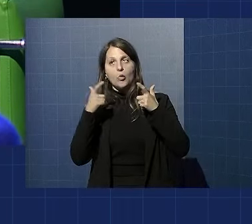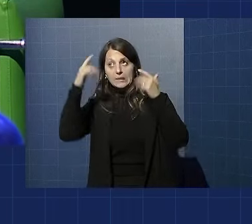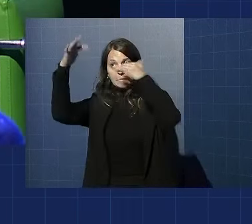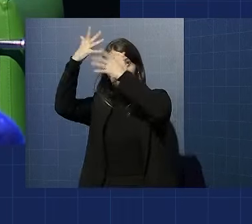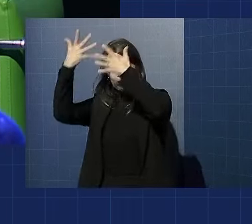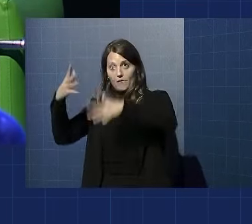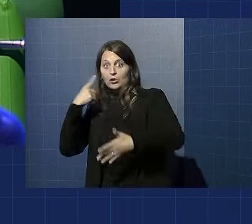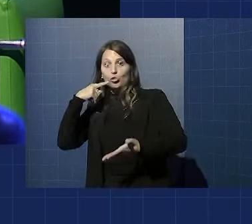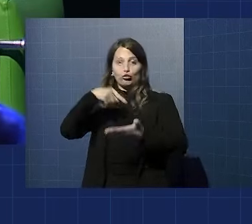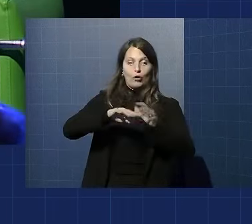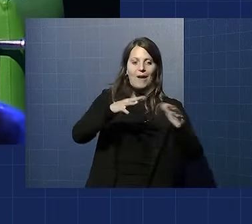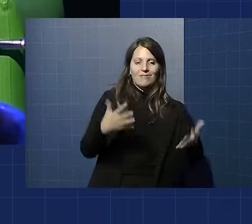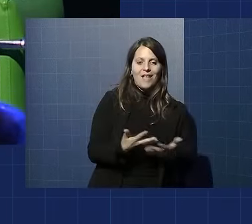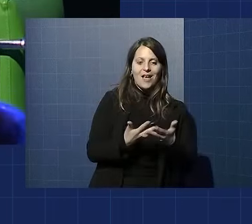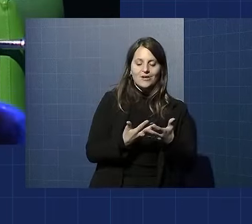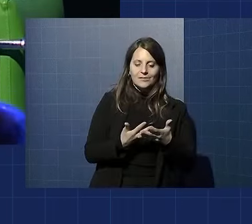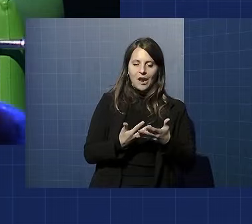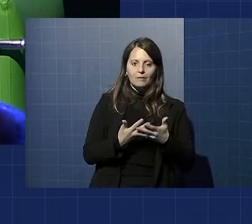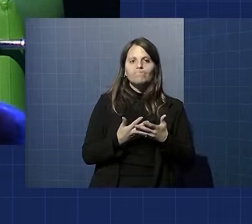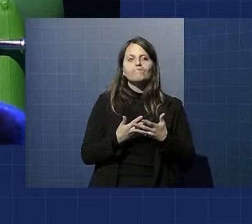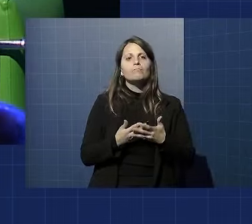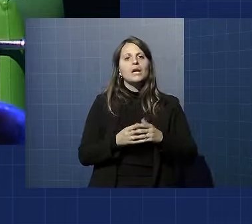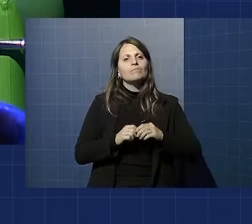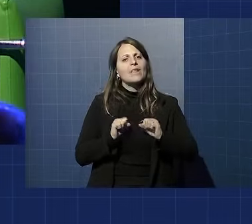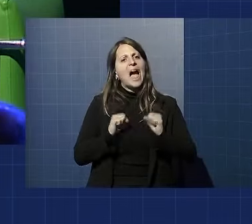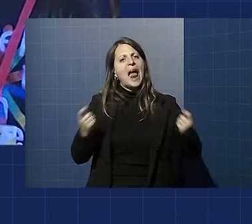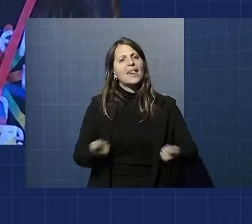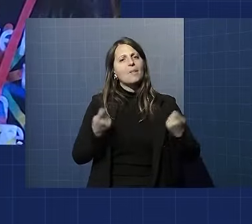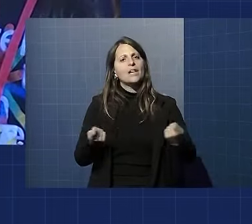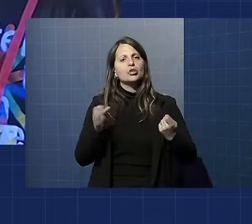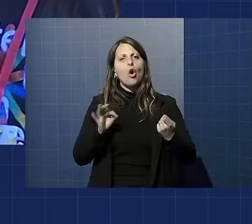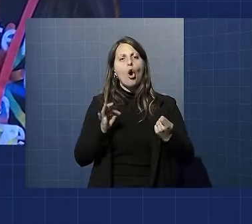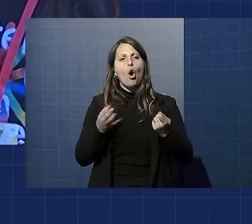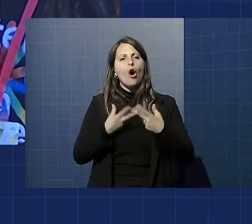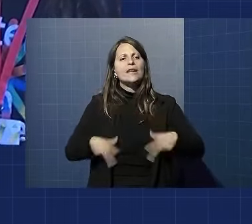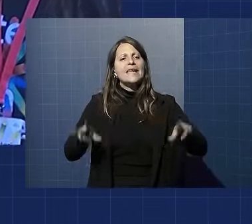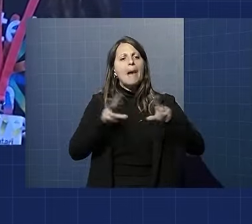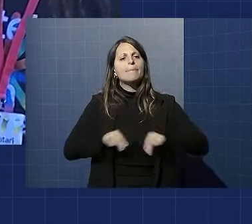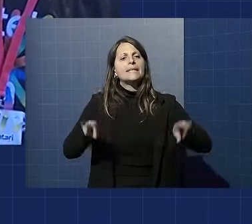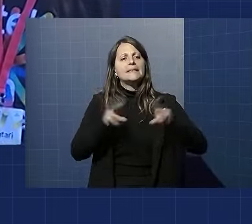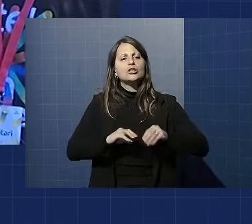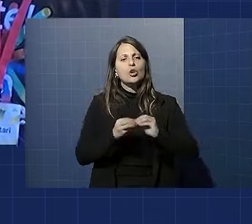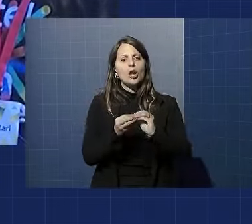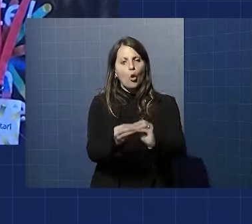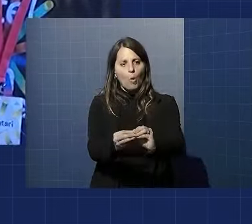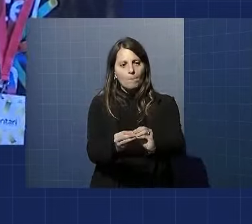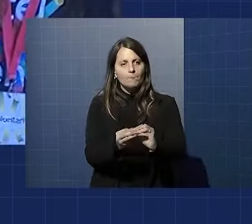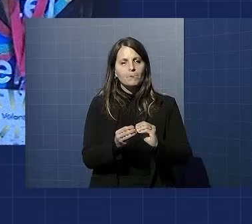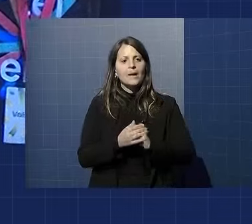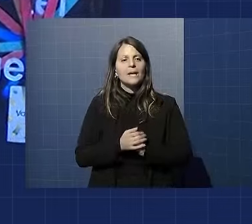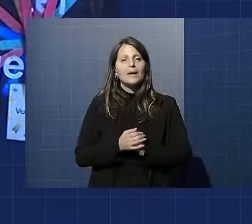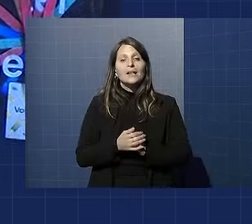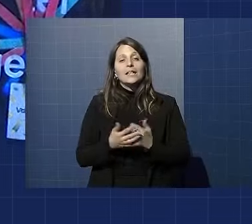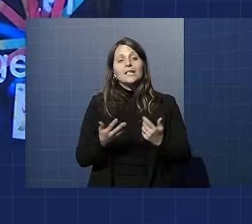di riabilitazione, perché alcuni astronauti tornano e per esempio lasciano le cose per aria perché credono ancora che ci sia la